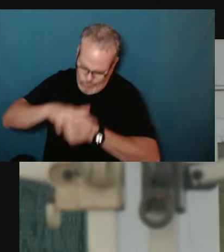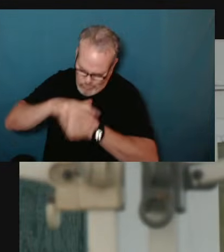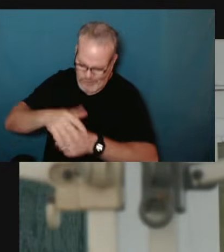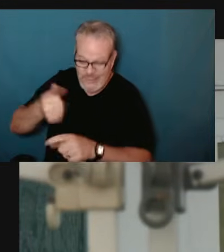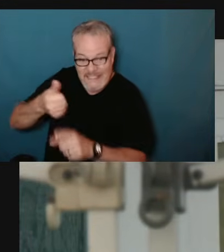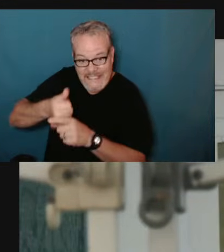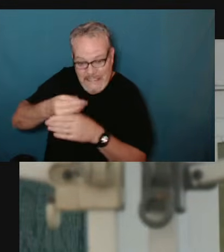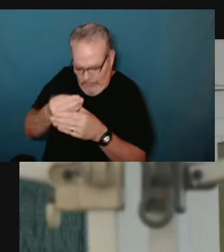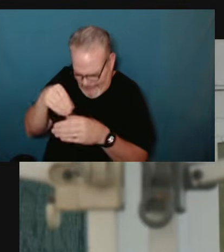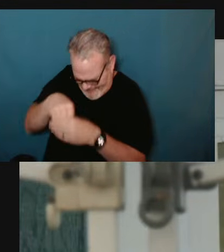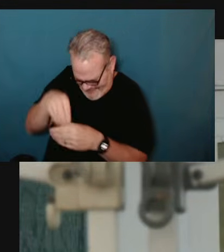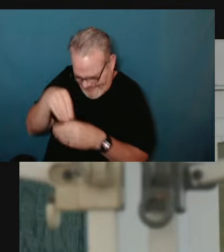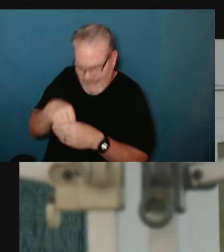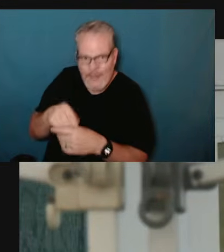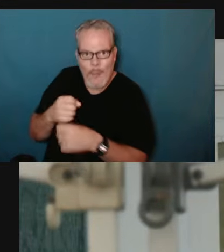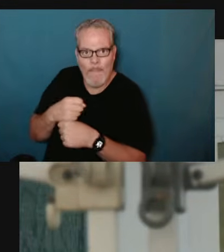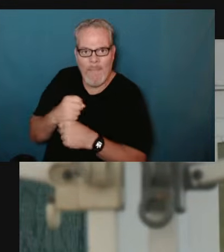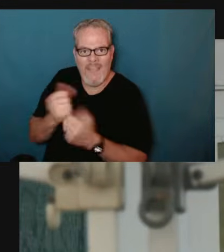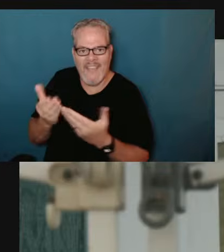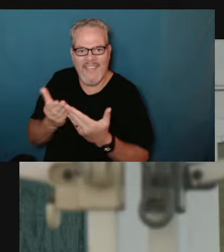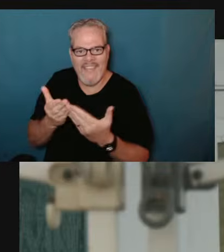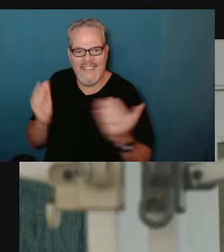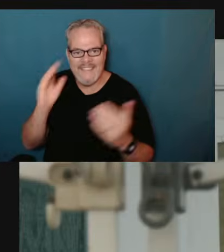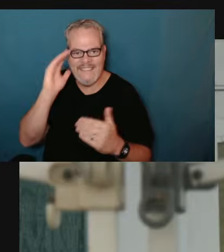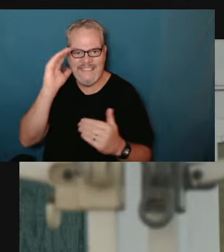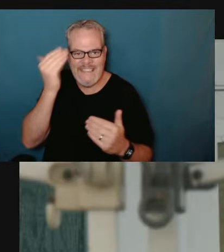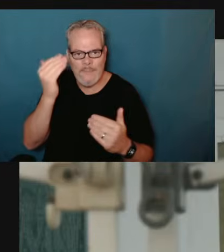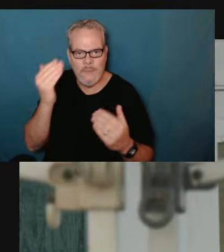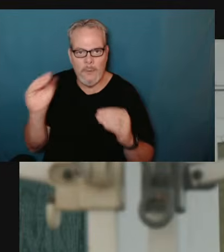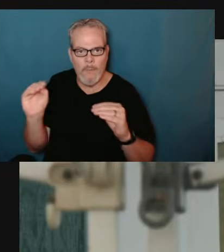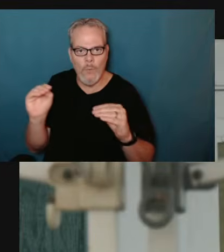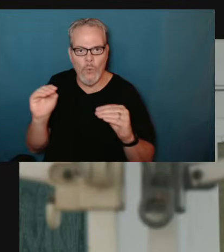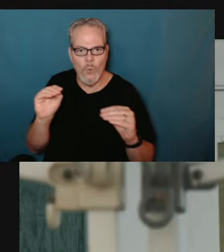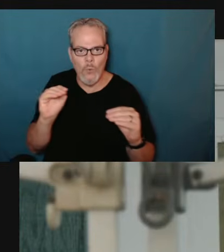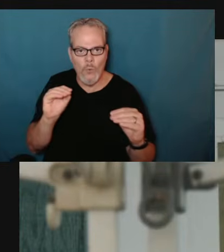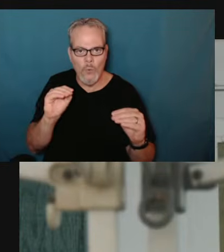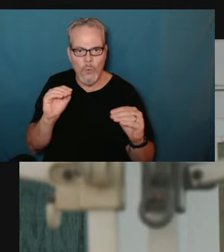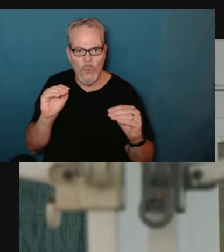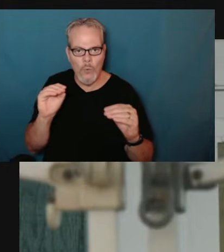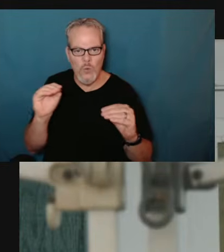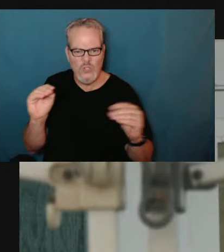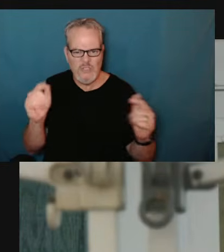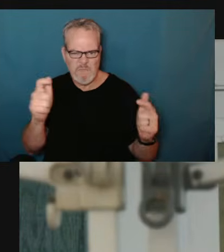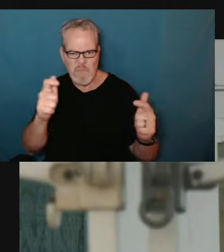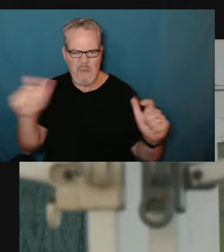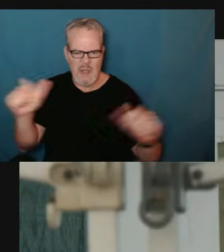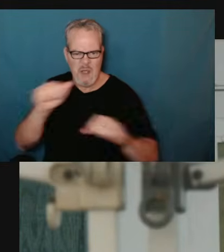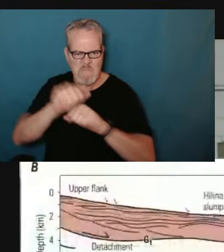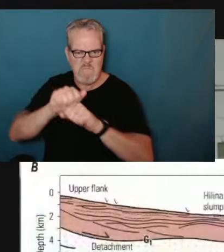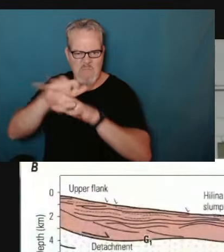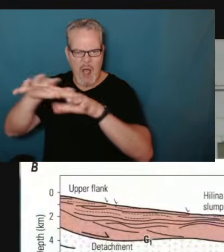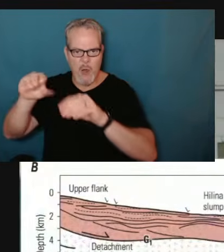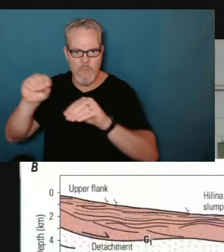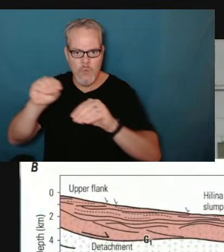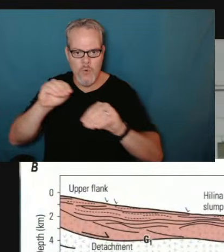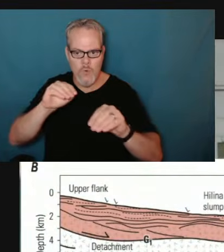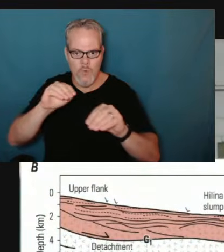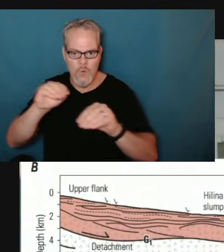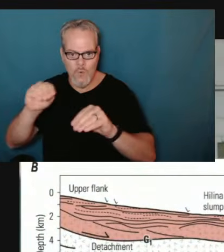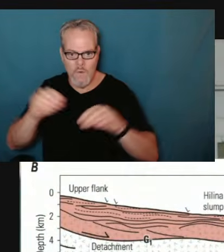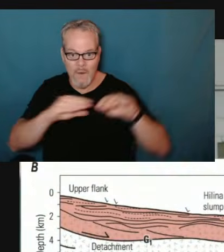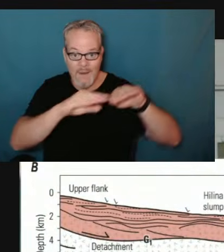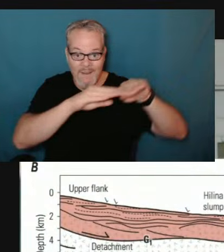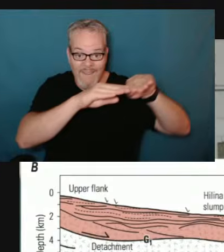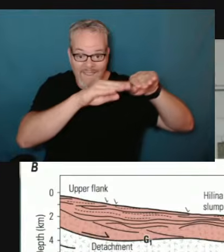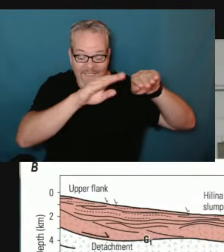make large things seemingly movable, actually make them mobile. And then you have these series of slumps, which is interesting,